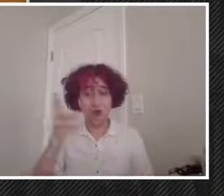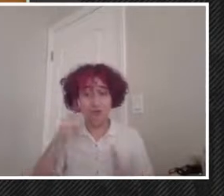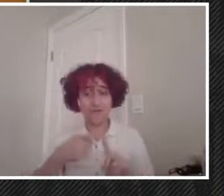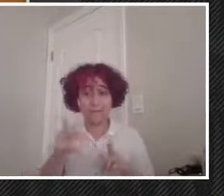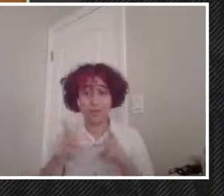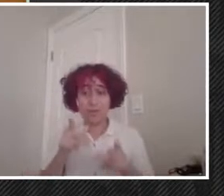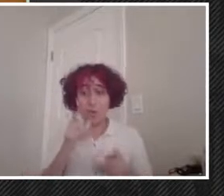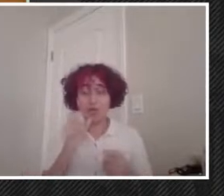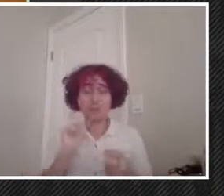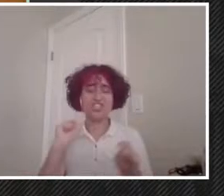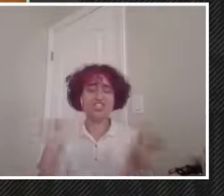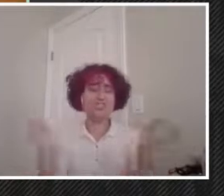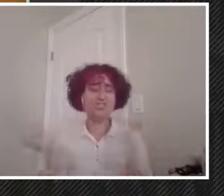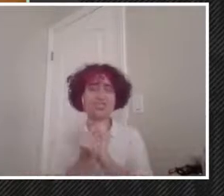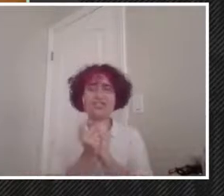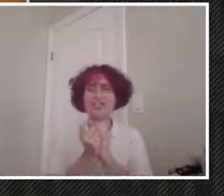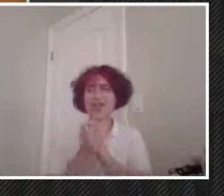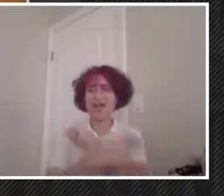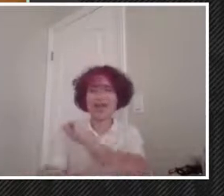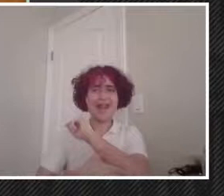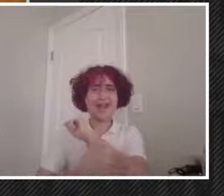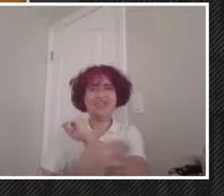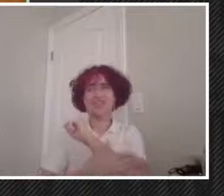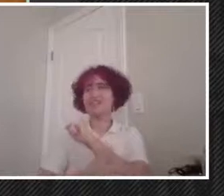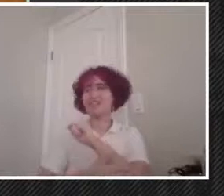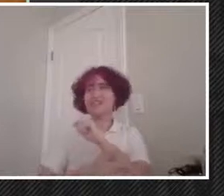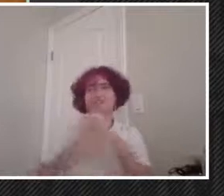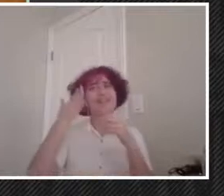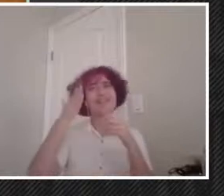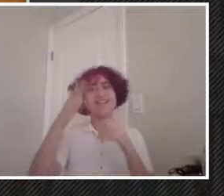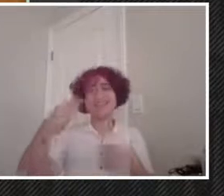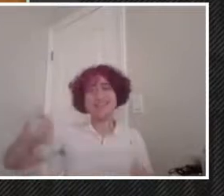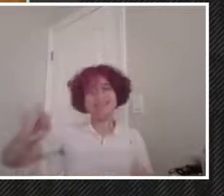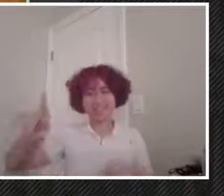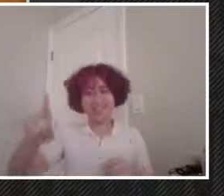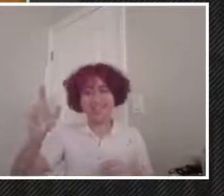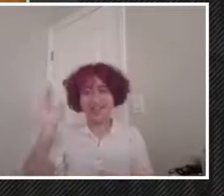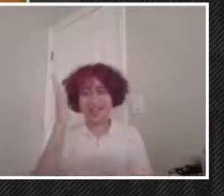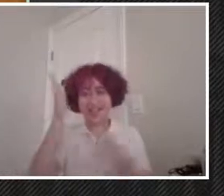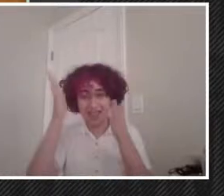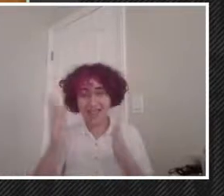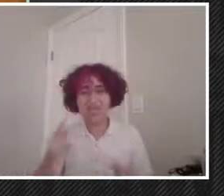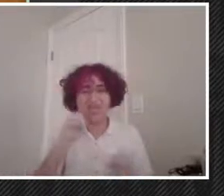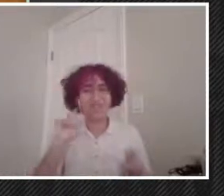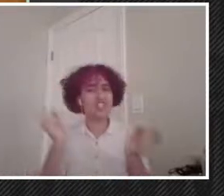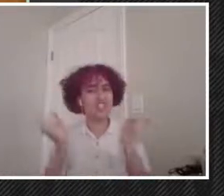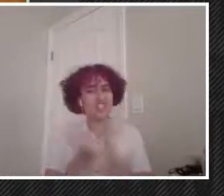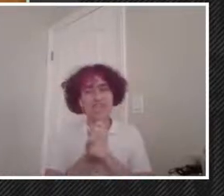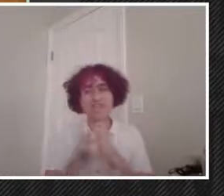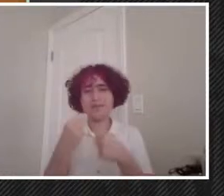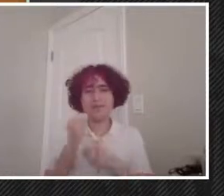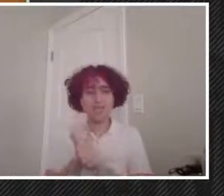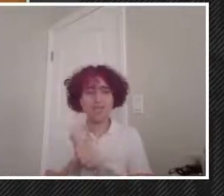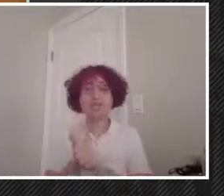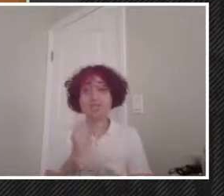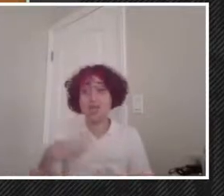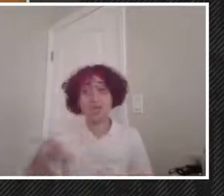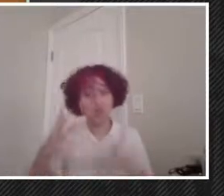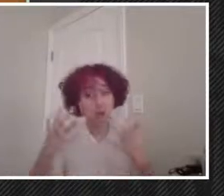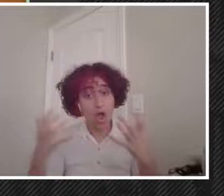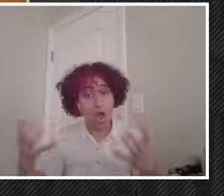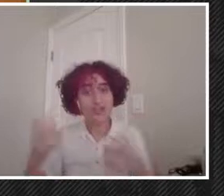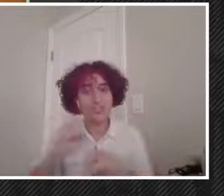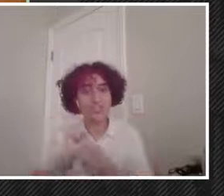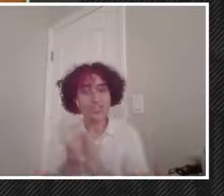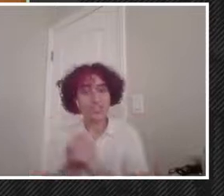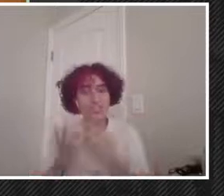these leaders. These are the change makers of our society, and you too are change makers. And so let us all join in this